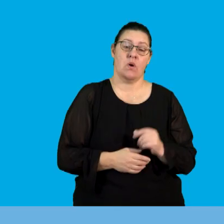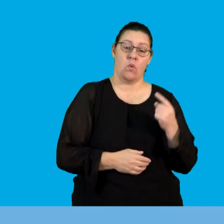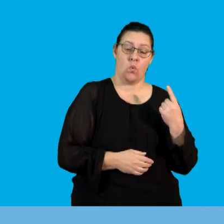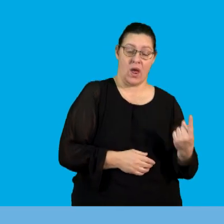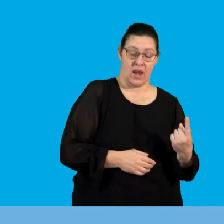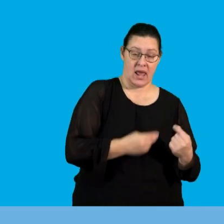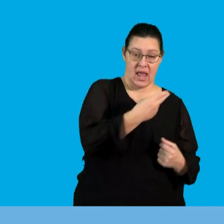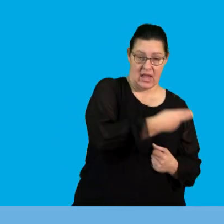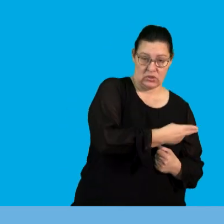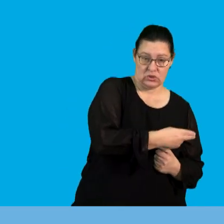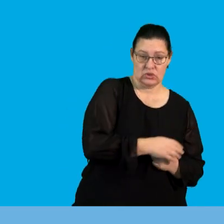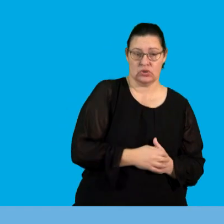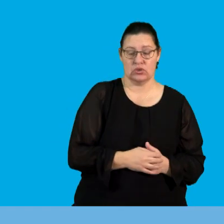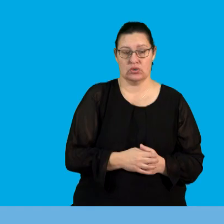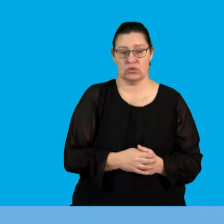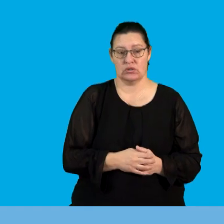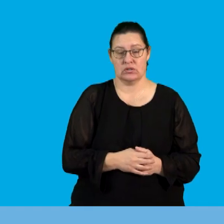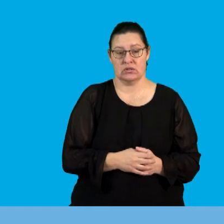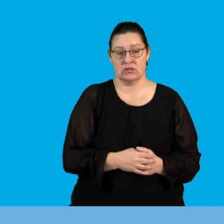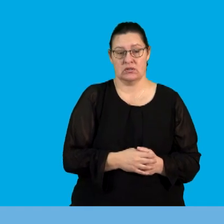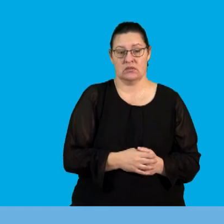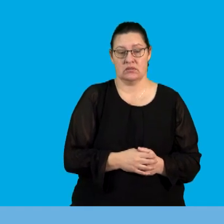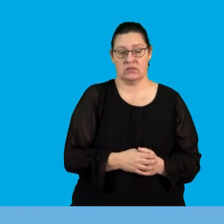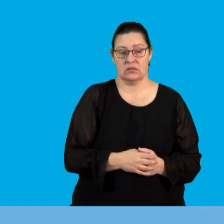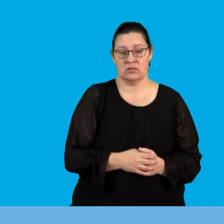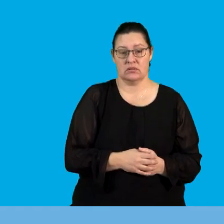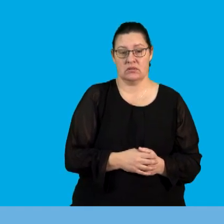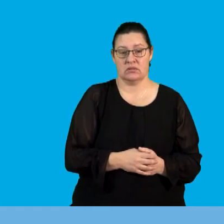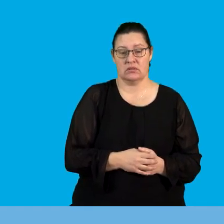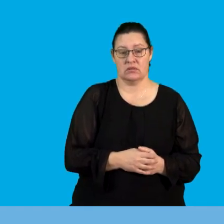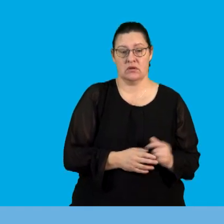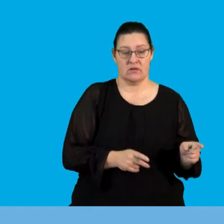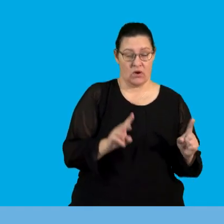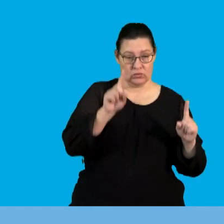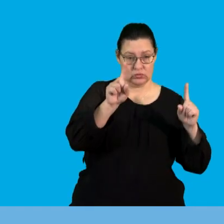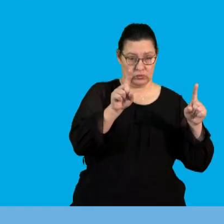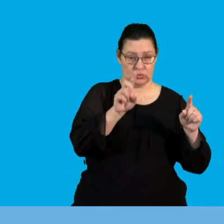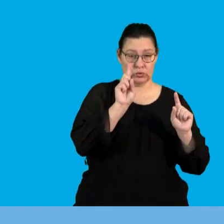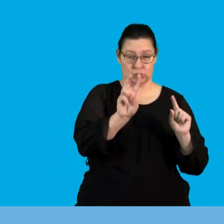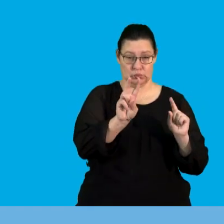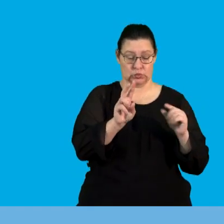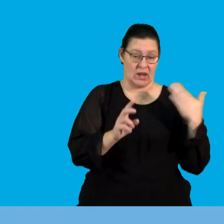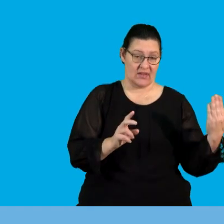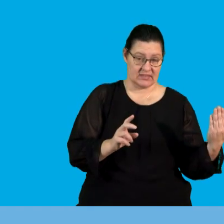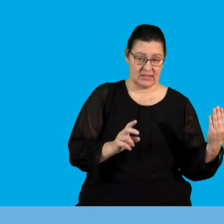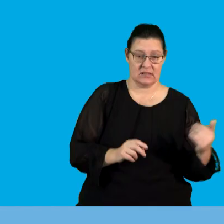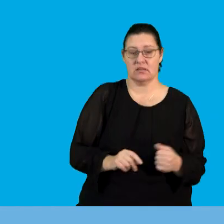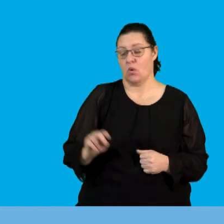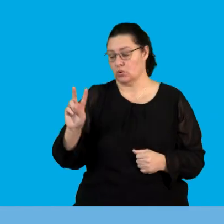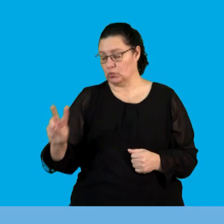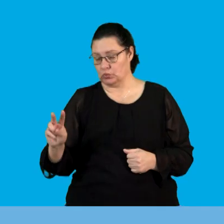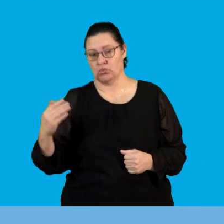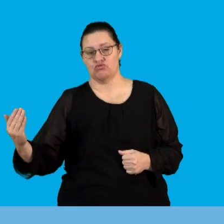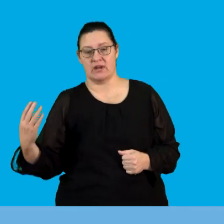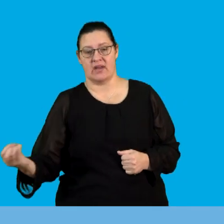one hydrogen on the left. So it's one hydrogen and another hydrogen on the left-hand side. So there's 2 on the left, and